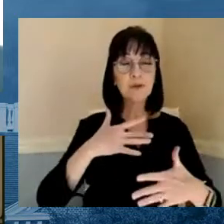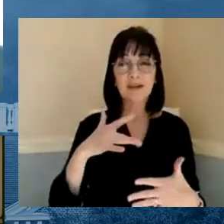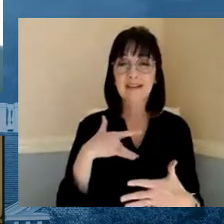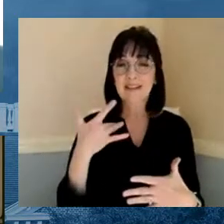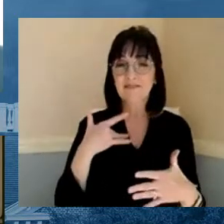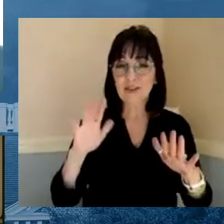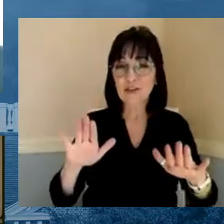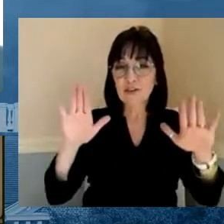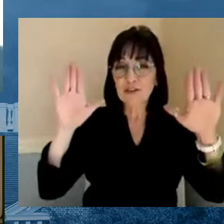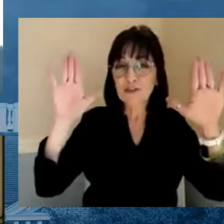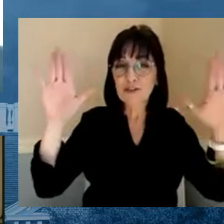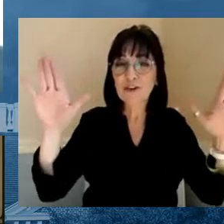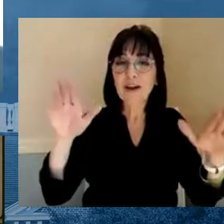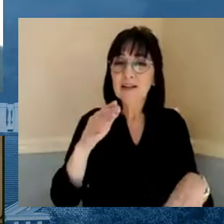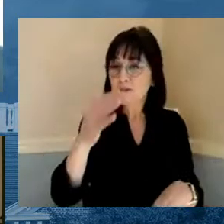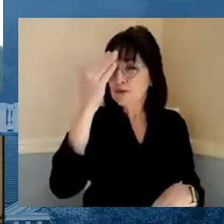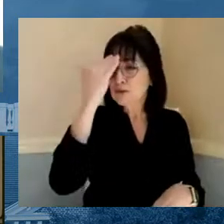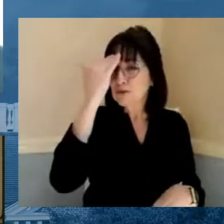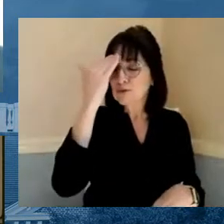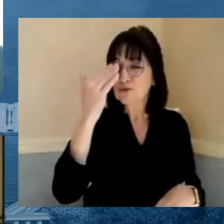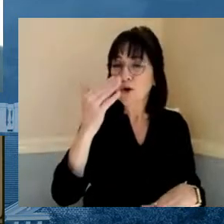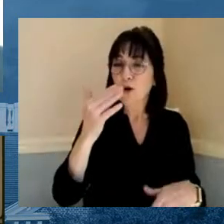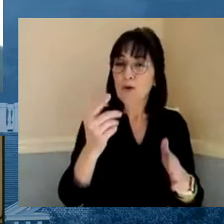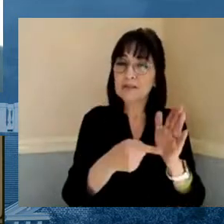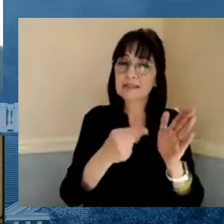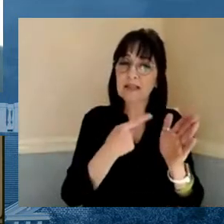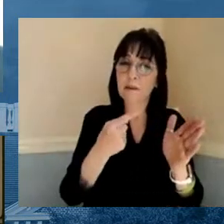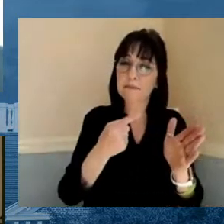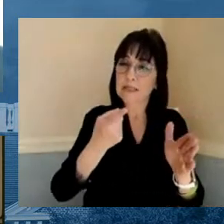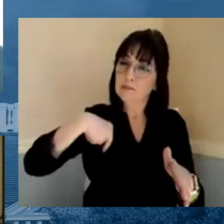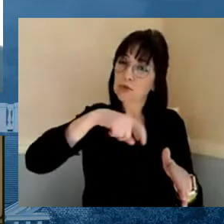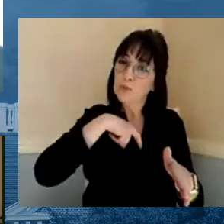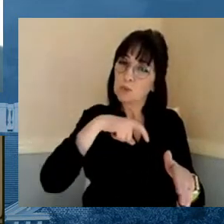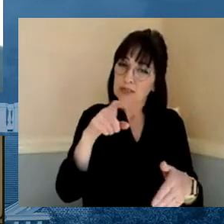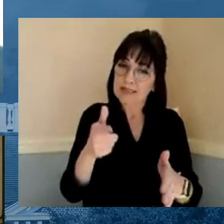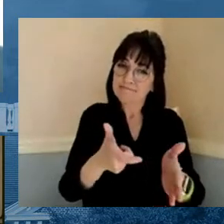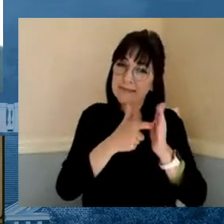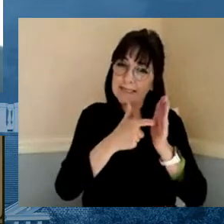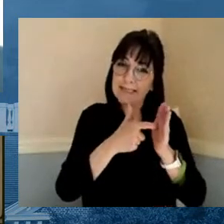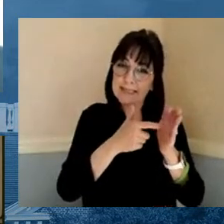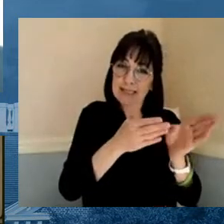You feel a shift, and we need a shift, a paradigm shift.